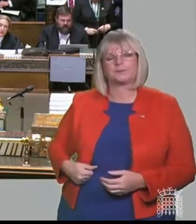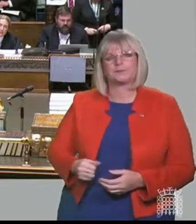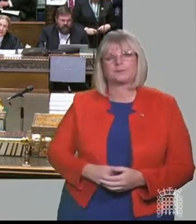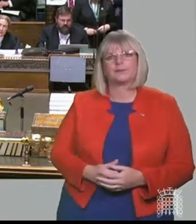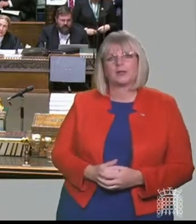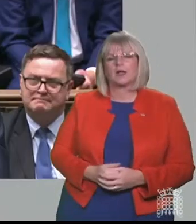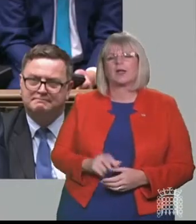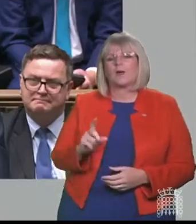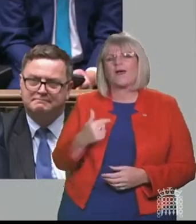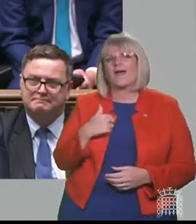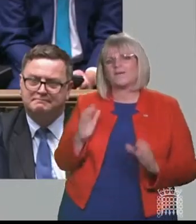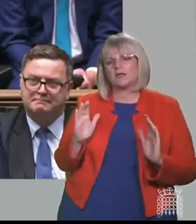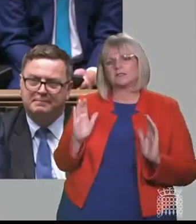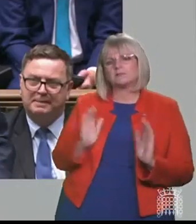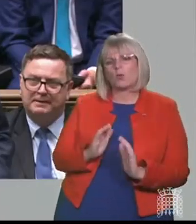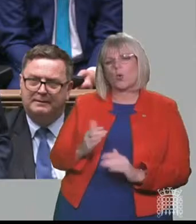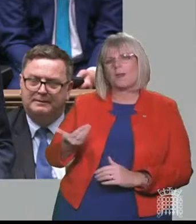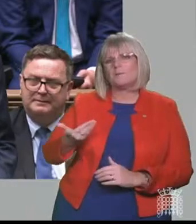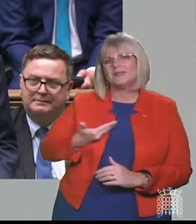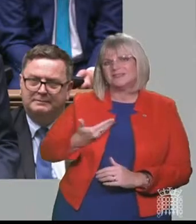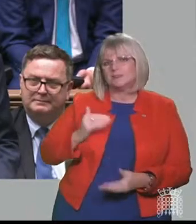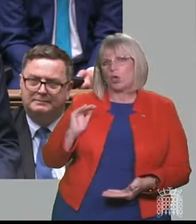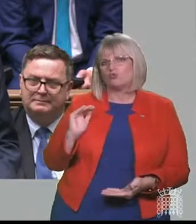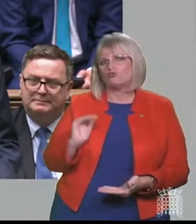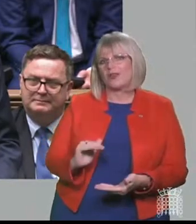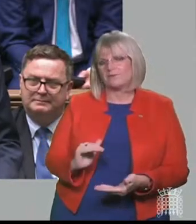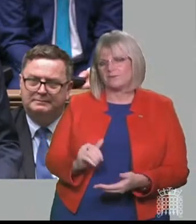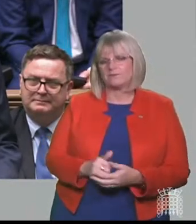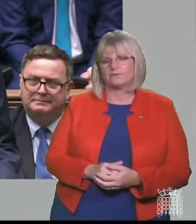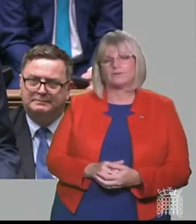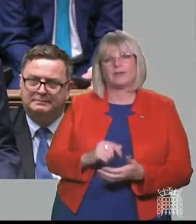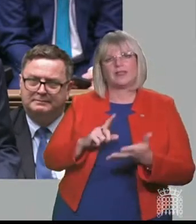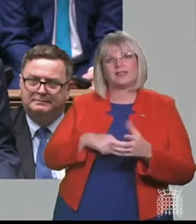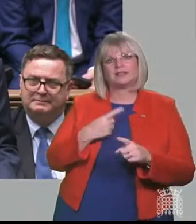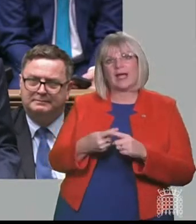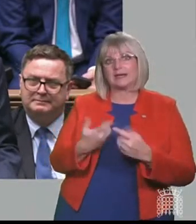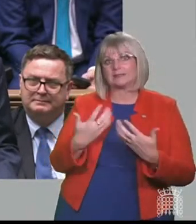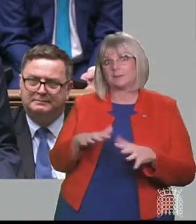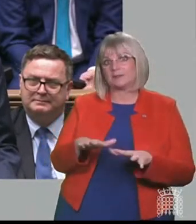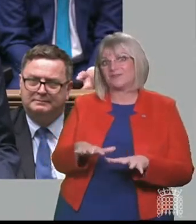rates relief. We've frozen the tax rate for the last 3 years at a cost of